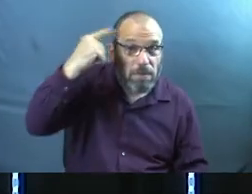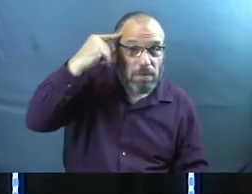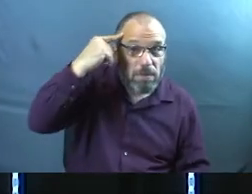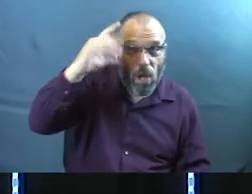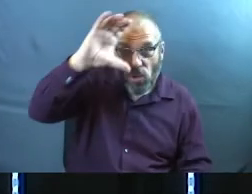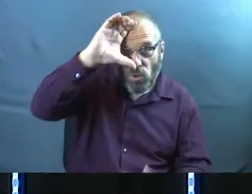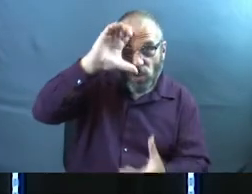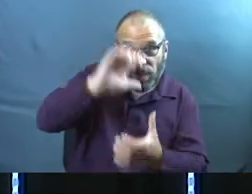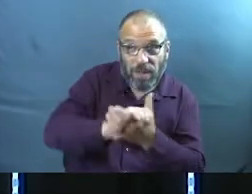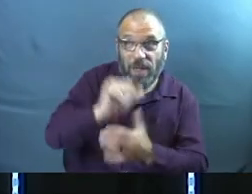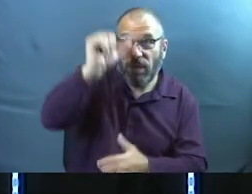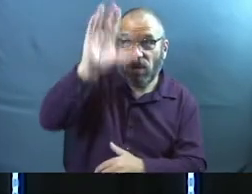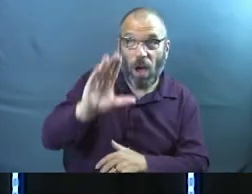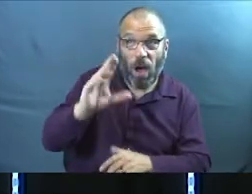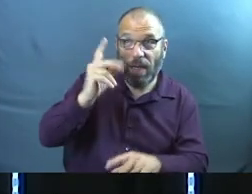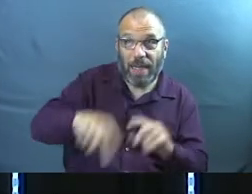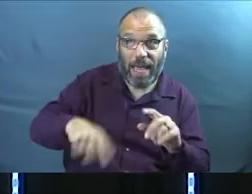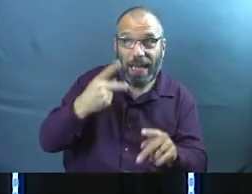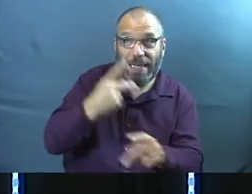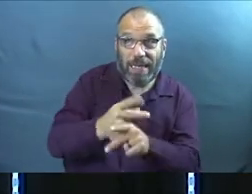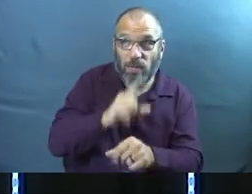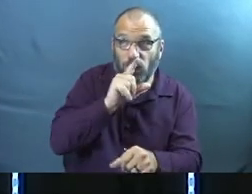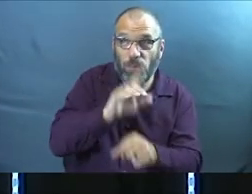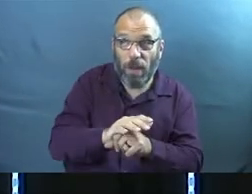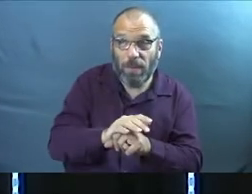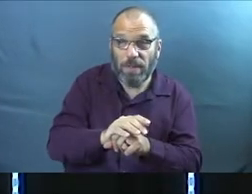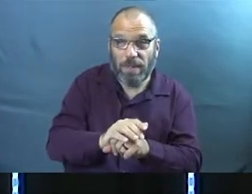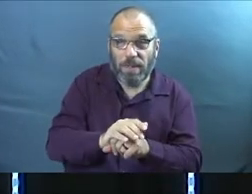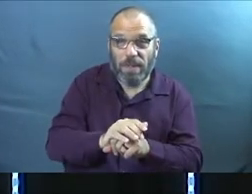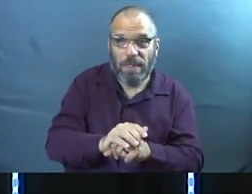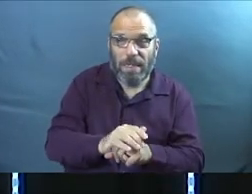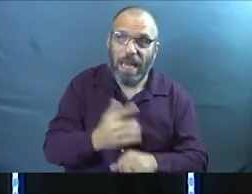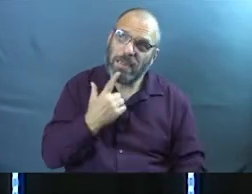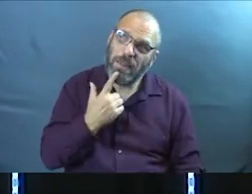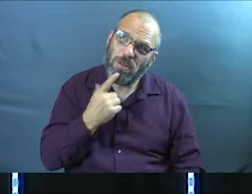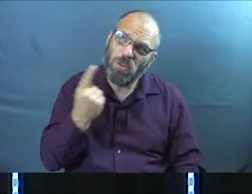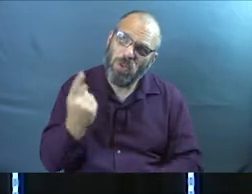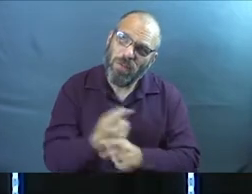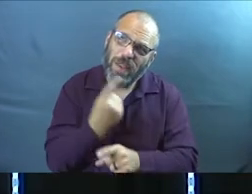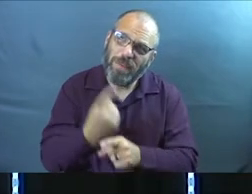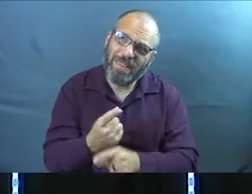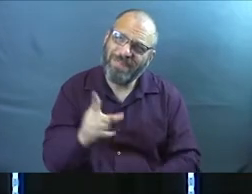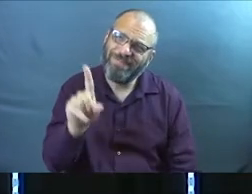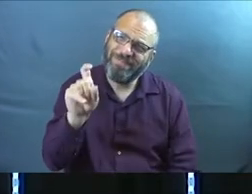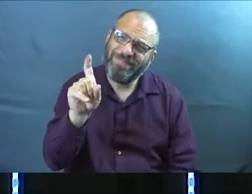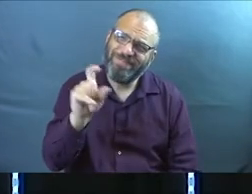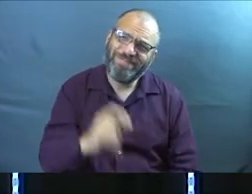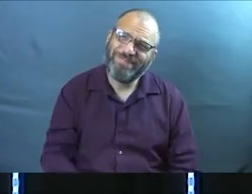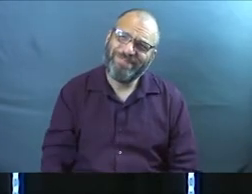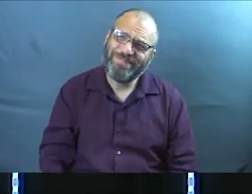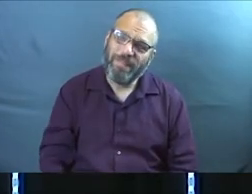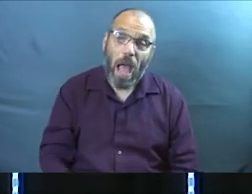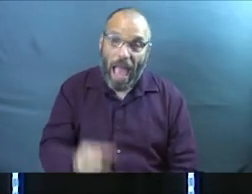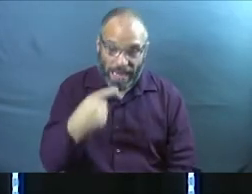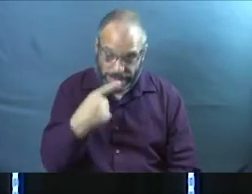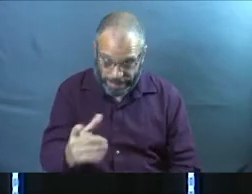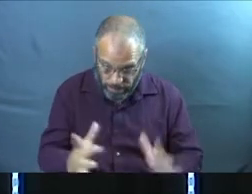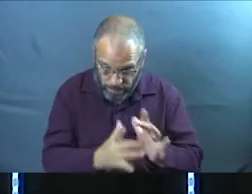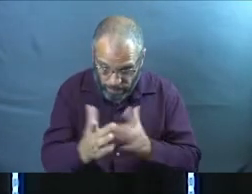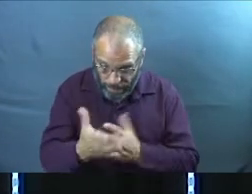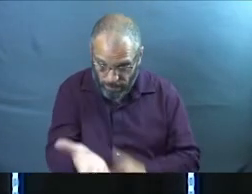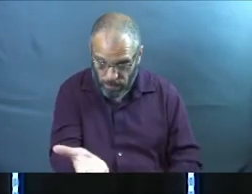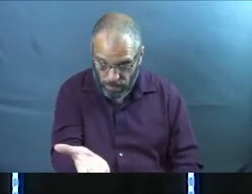We believe that God cannot keep his promise, and we're calling into question his faithfulness. Even though he said in his